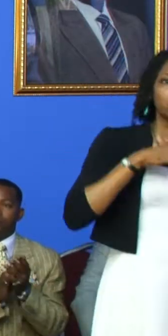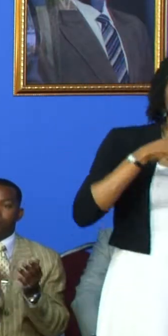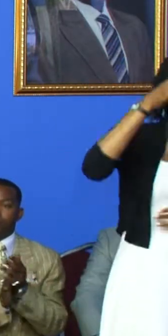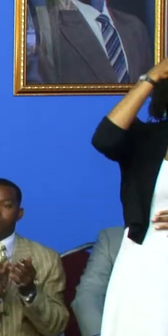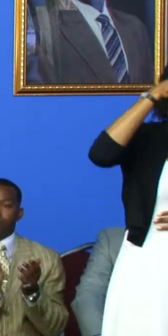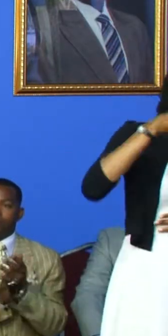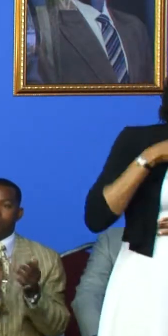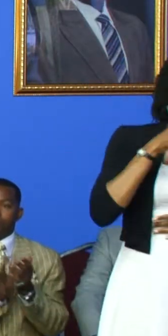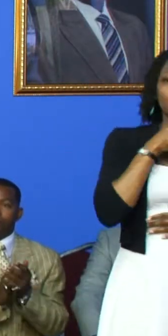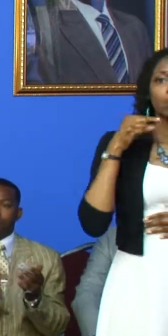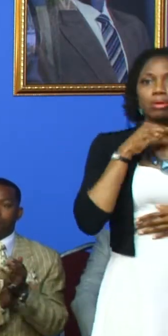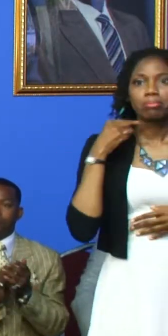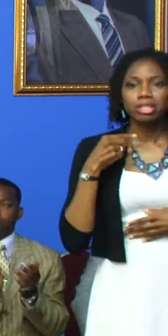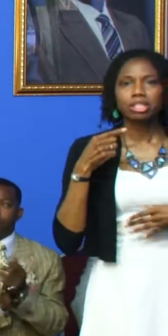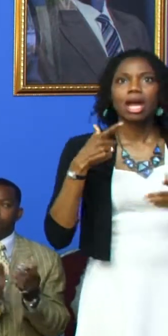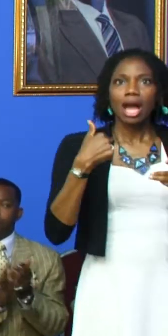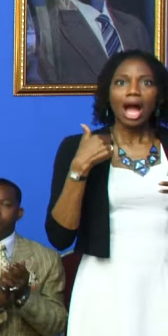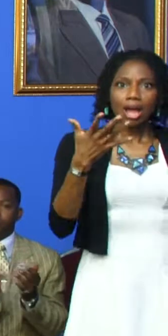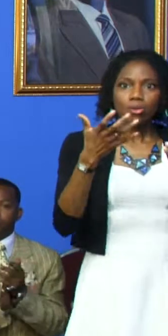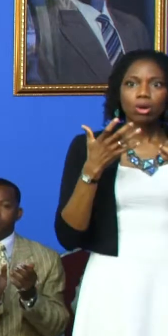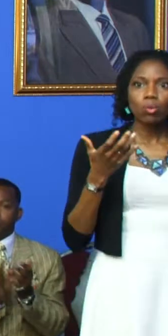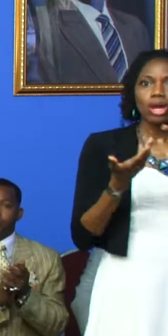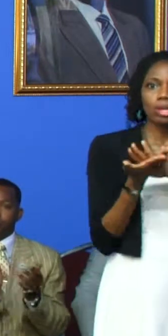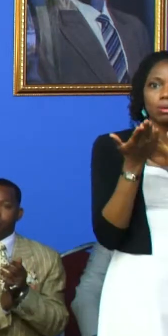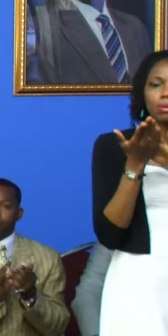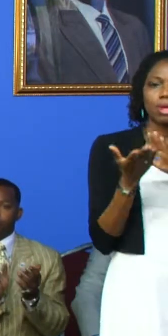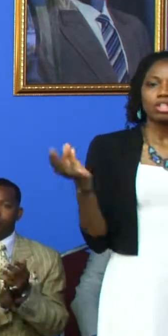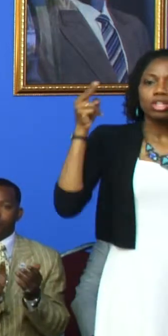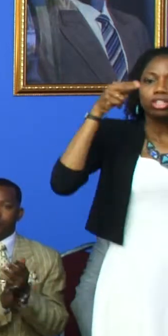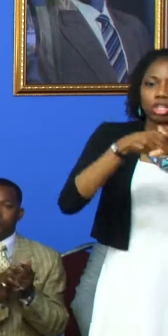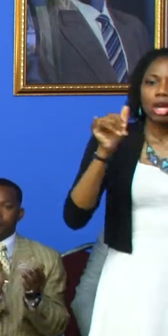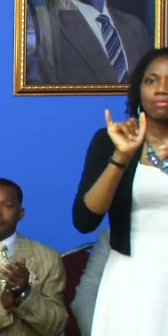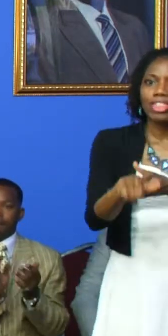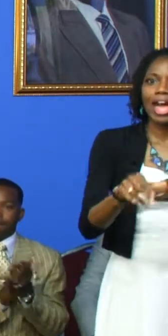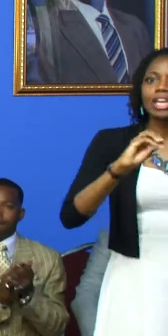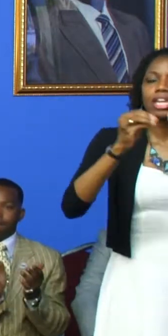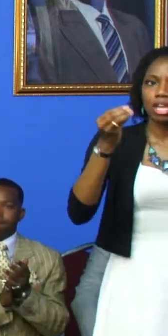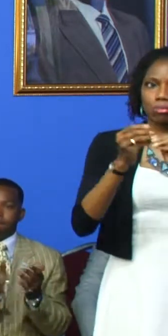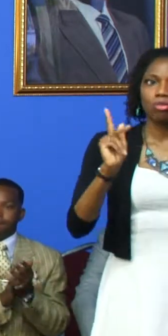I would want to be one of those 1,000.